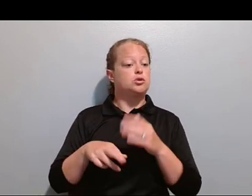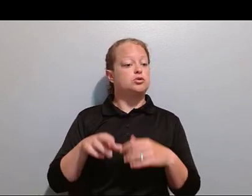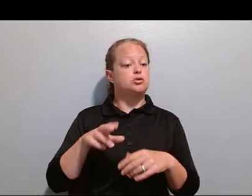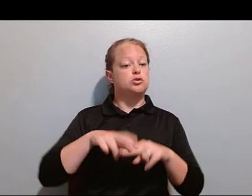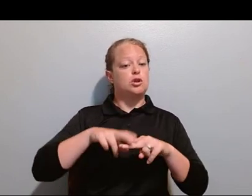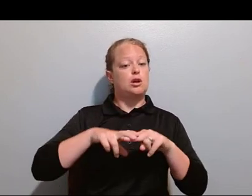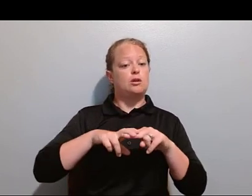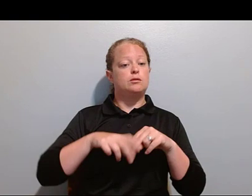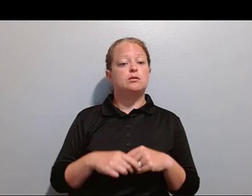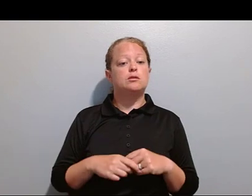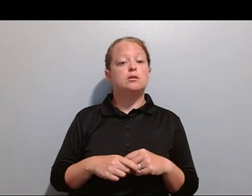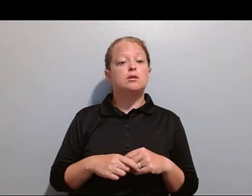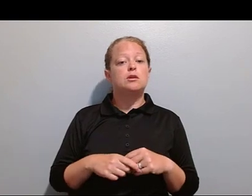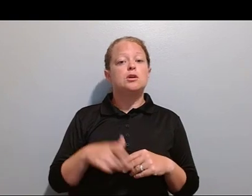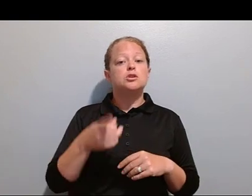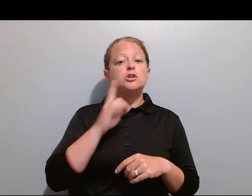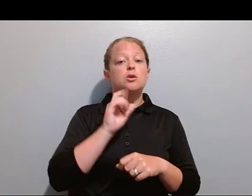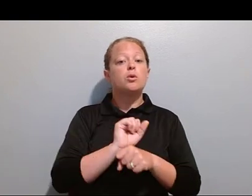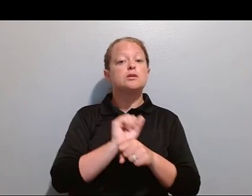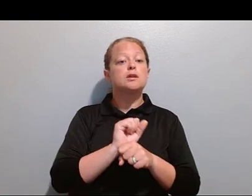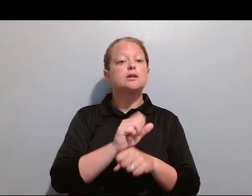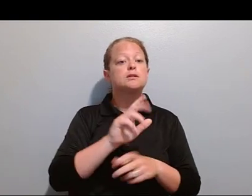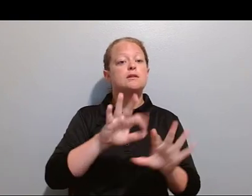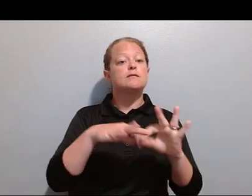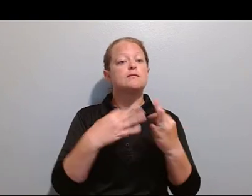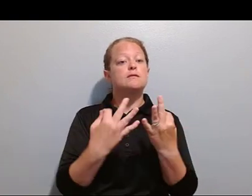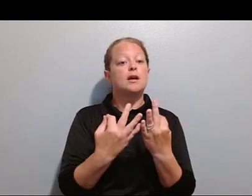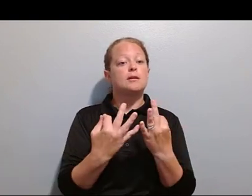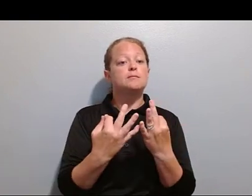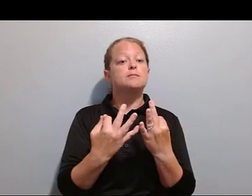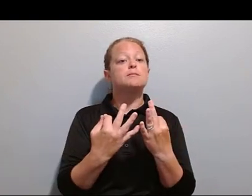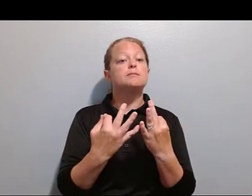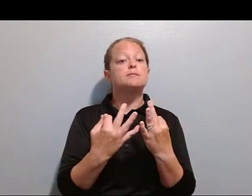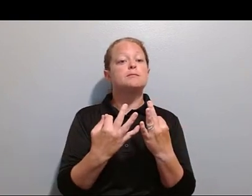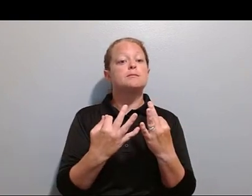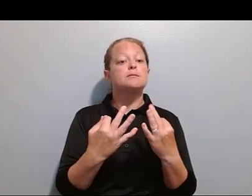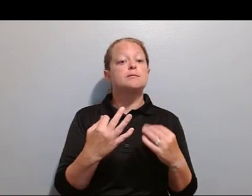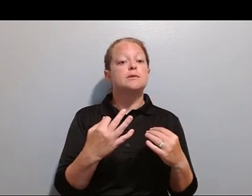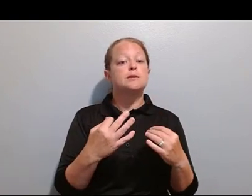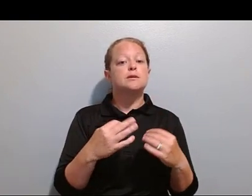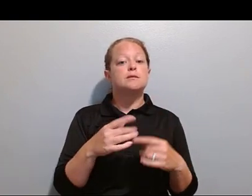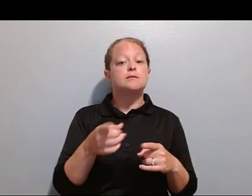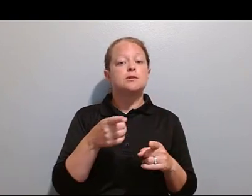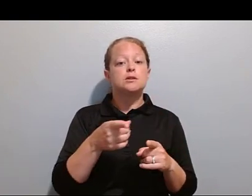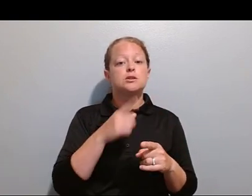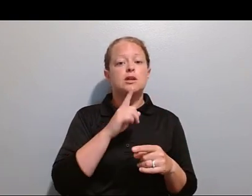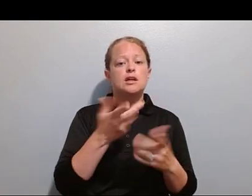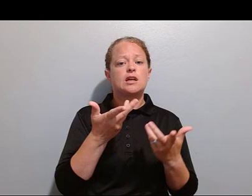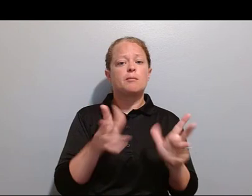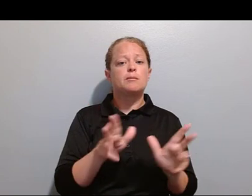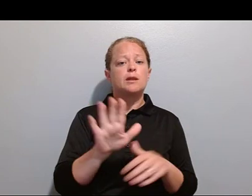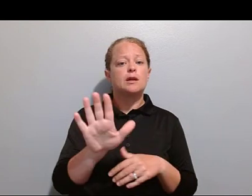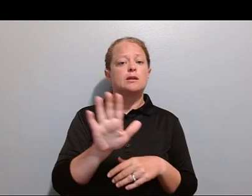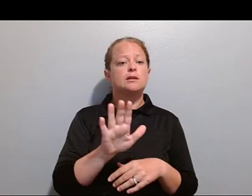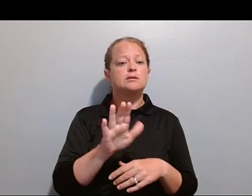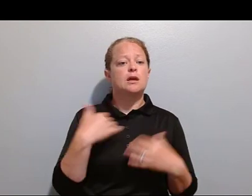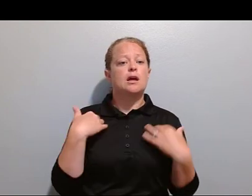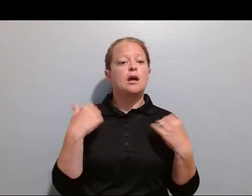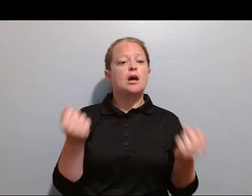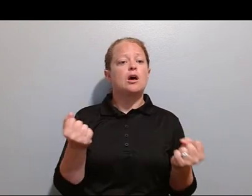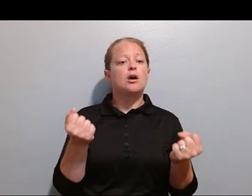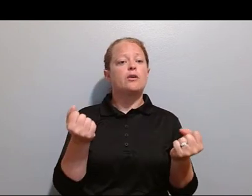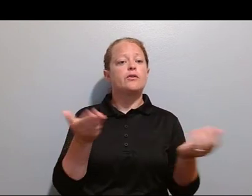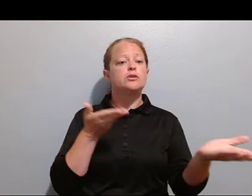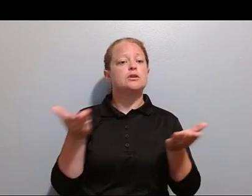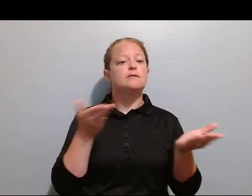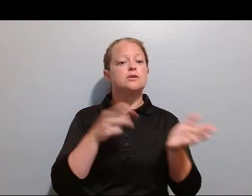Communities. Working as a family physician in the community of Centre-South Montreal, he completed his master's and doctorate in health services research in the